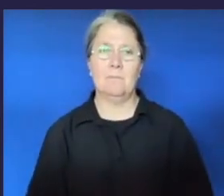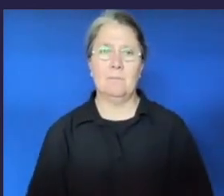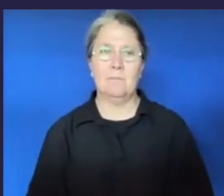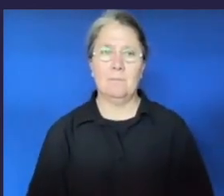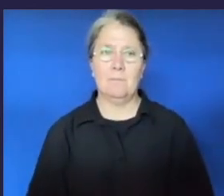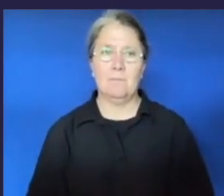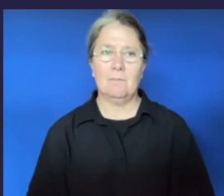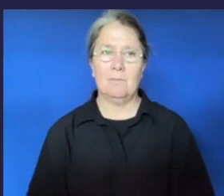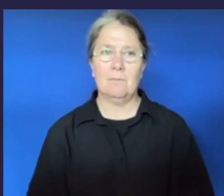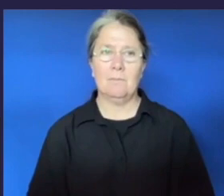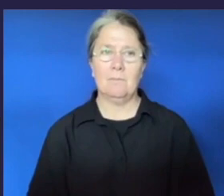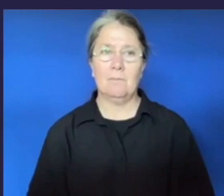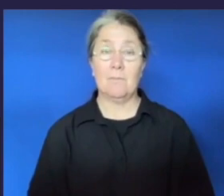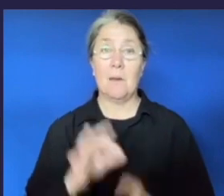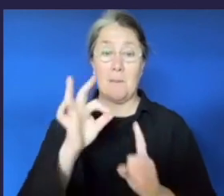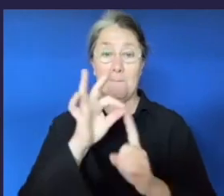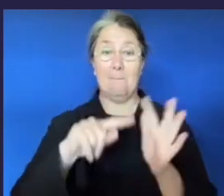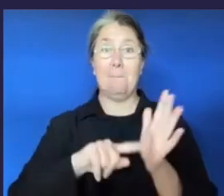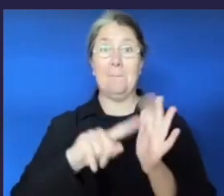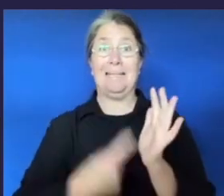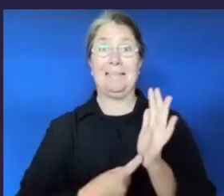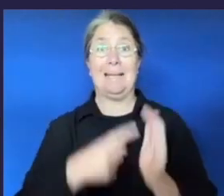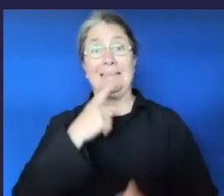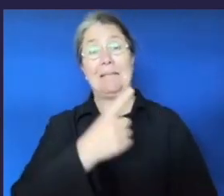Peter. Come in.